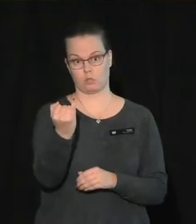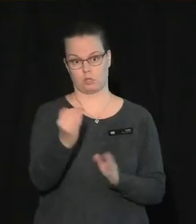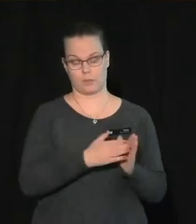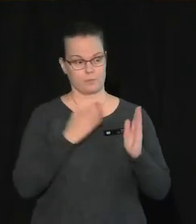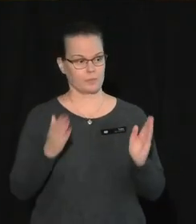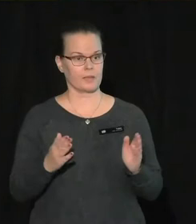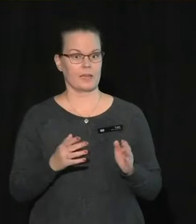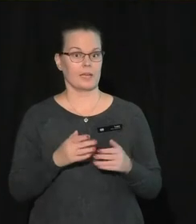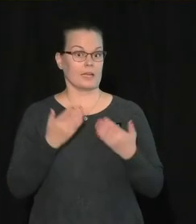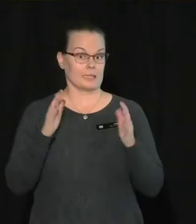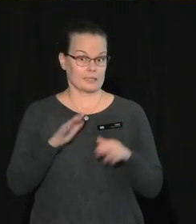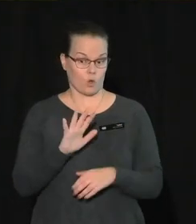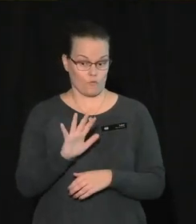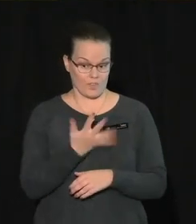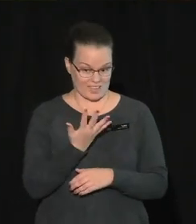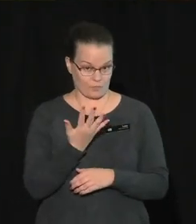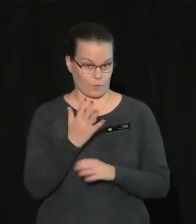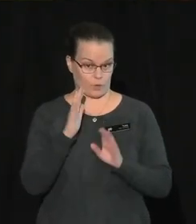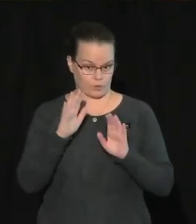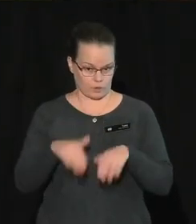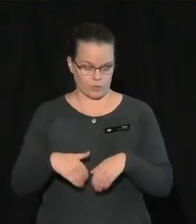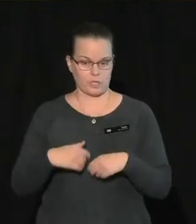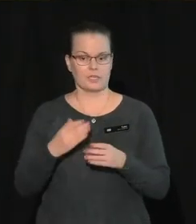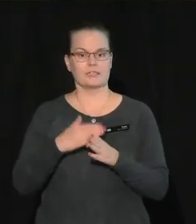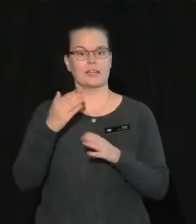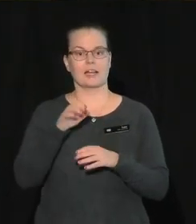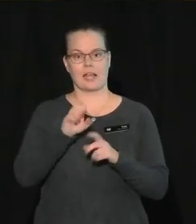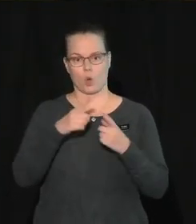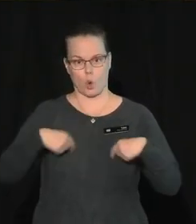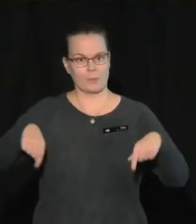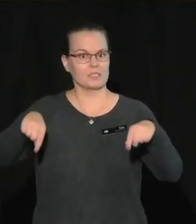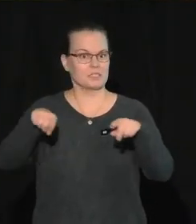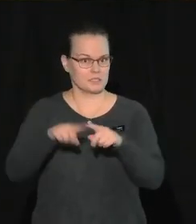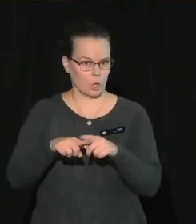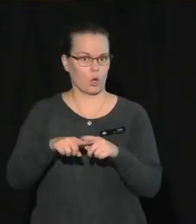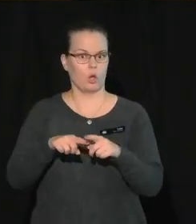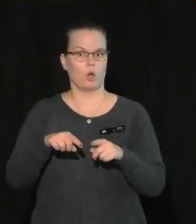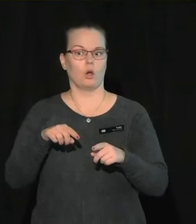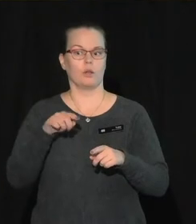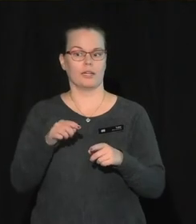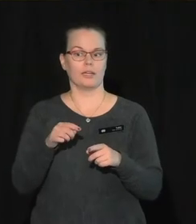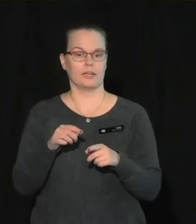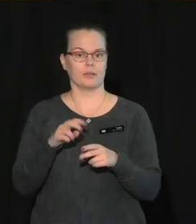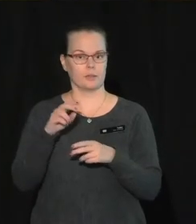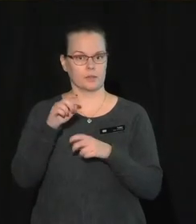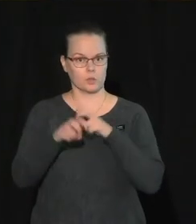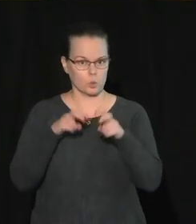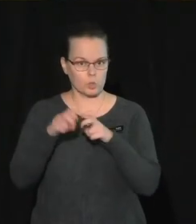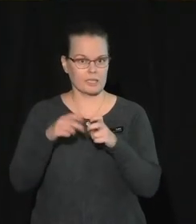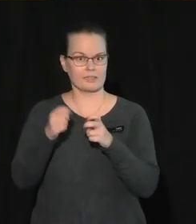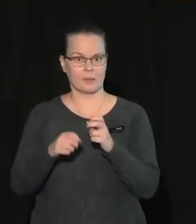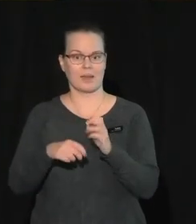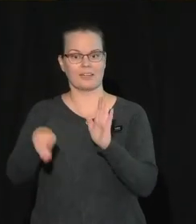After 5 years, the Commission will have to, the implementation of the directive,